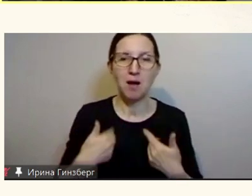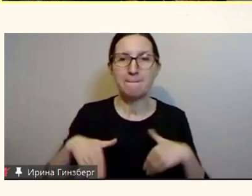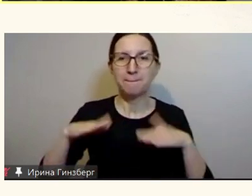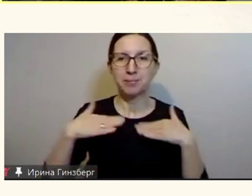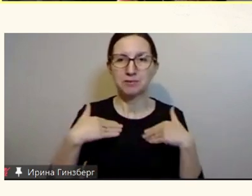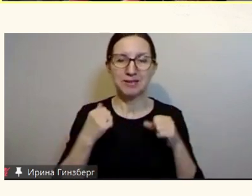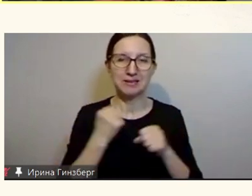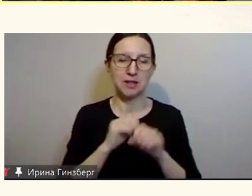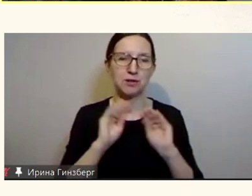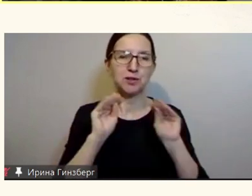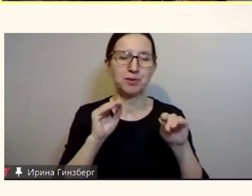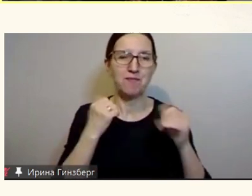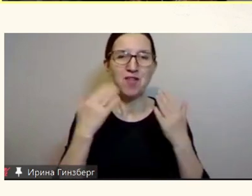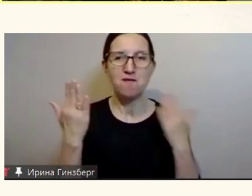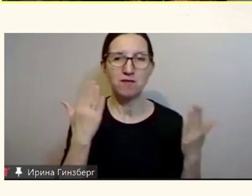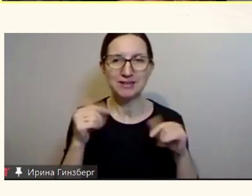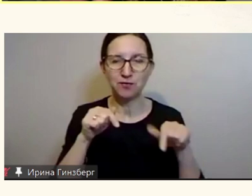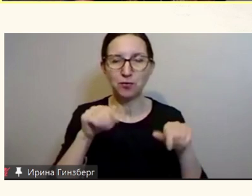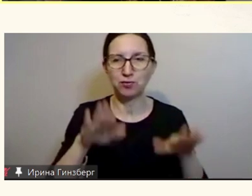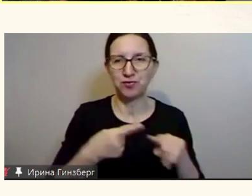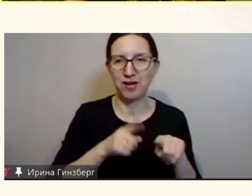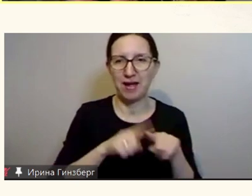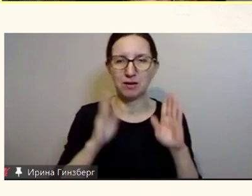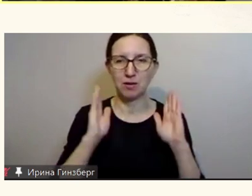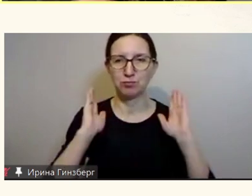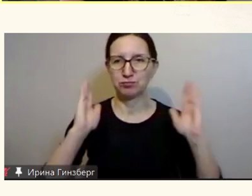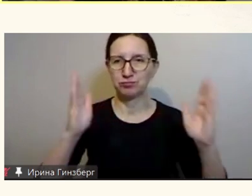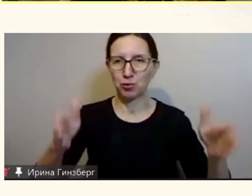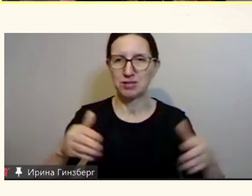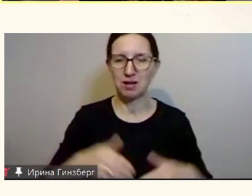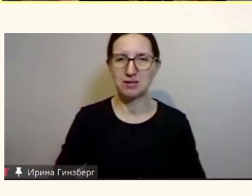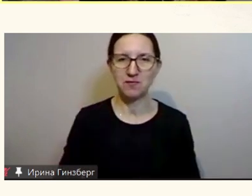way along so that these rooms are protected from the light and